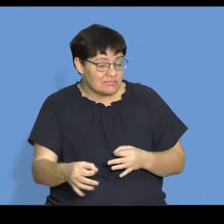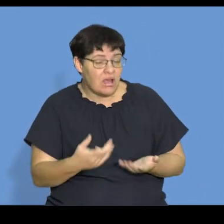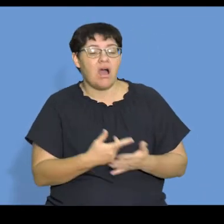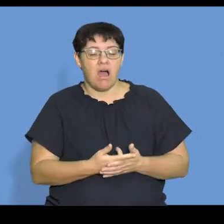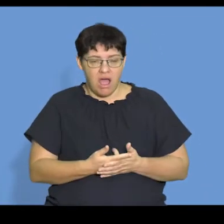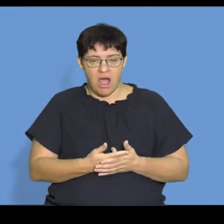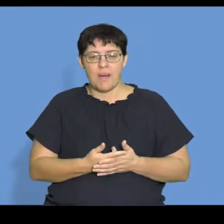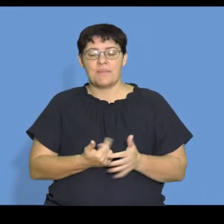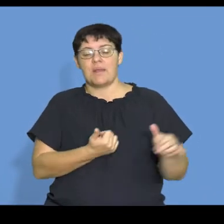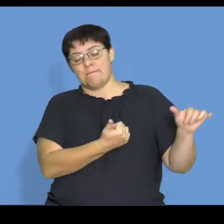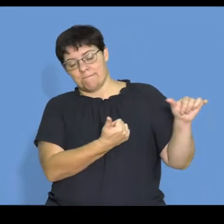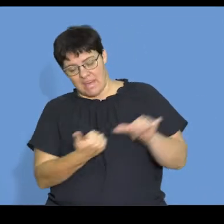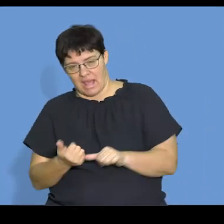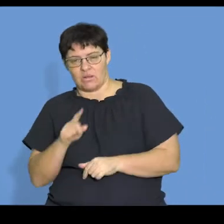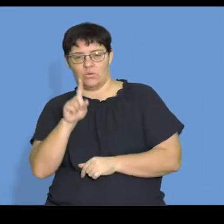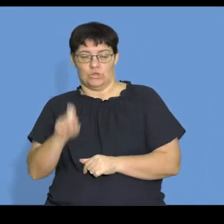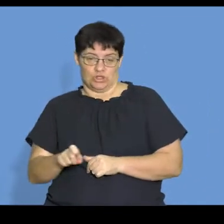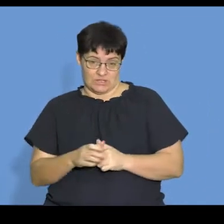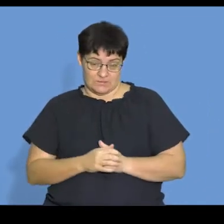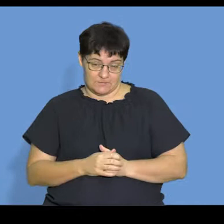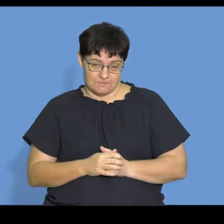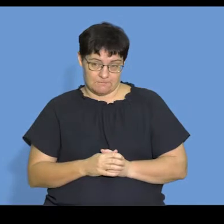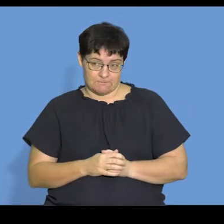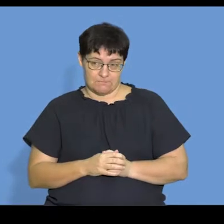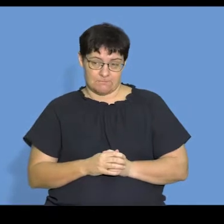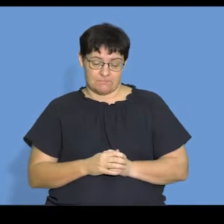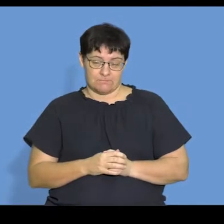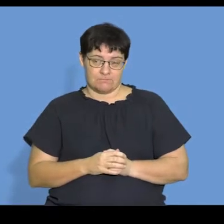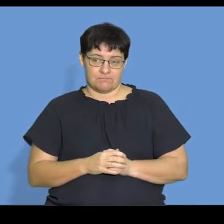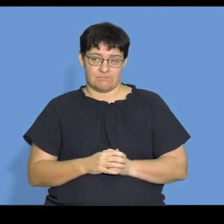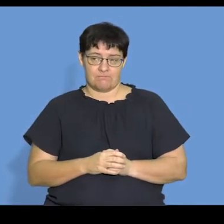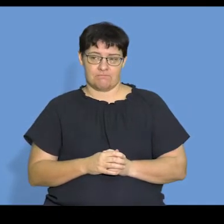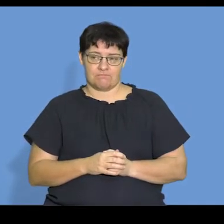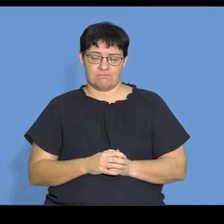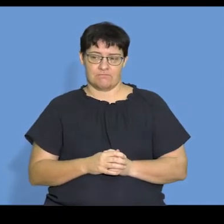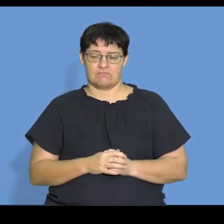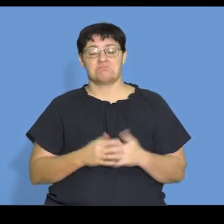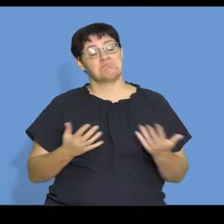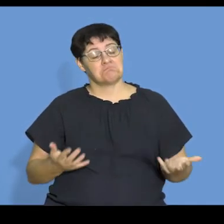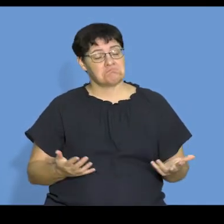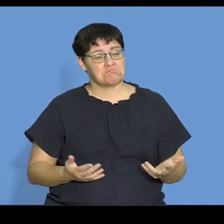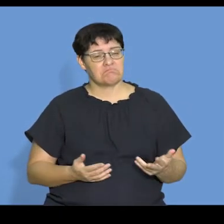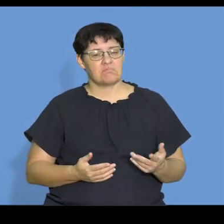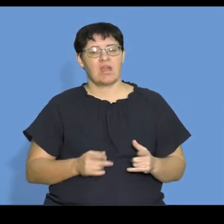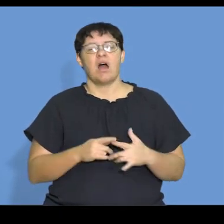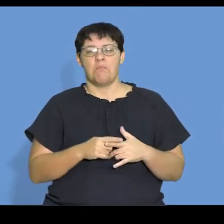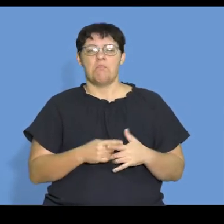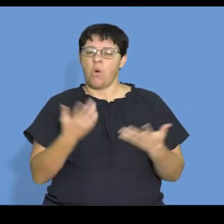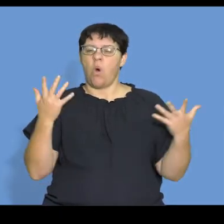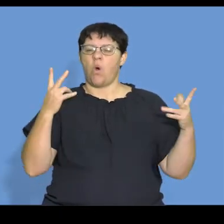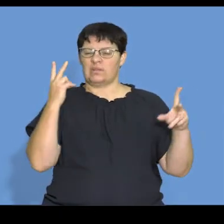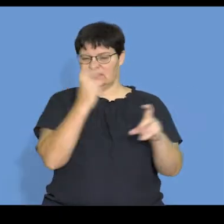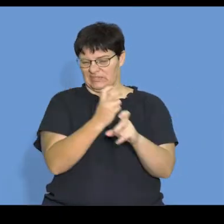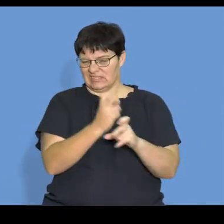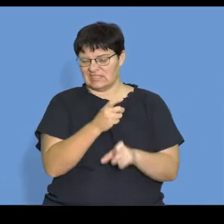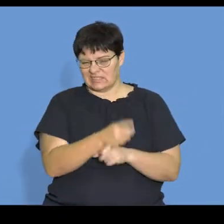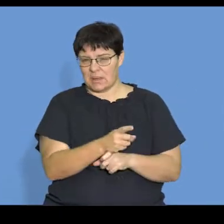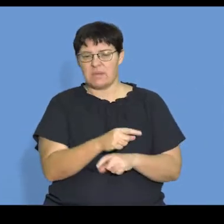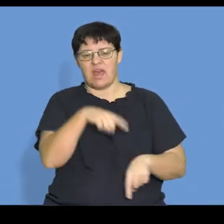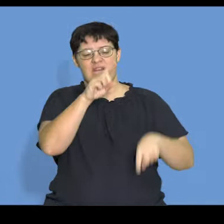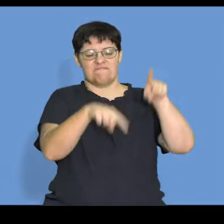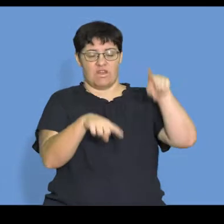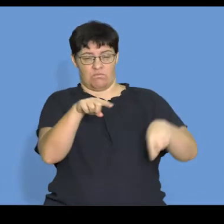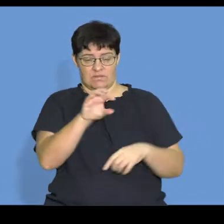me back to what the question was. Let's look at maybe some more complex ones where it's just variables